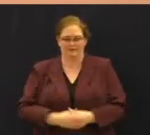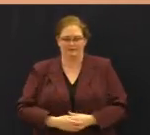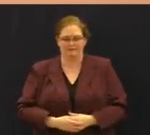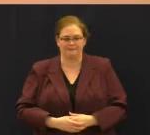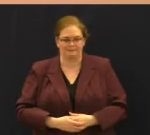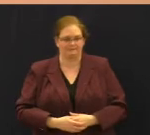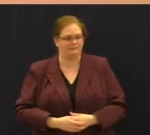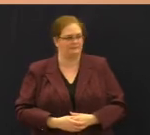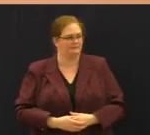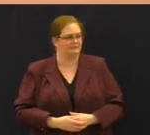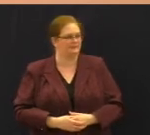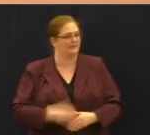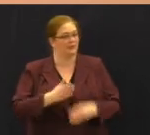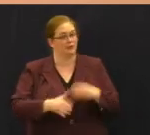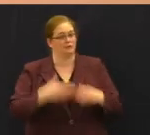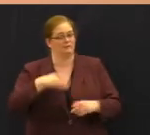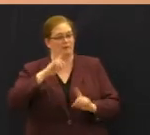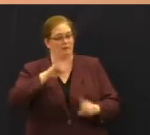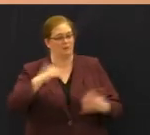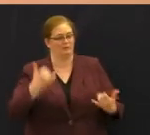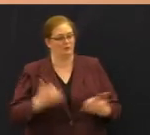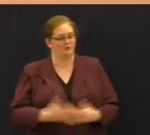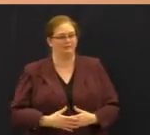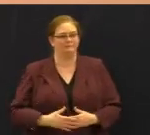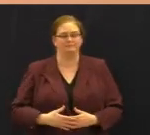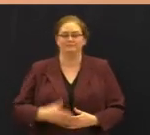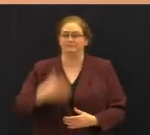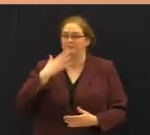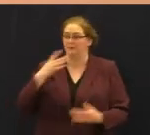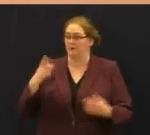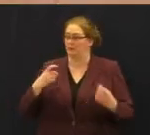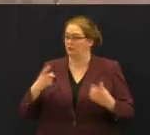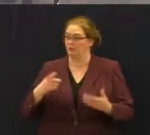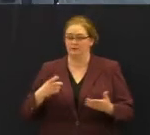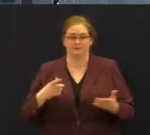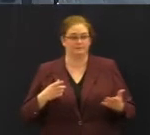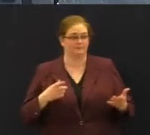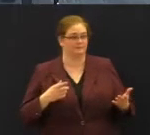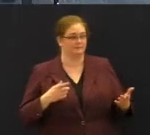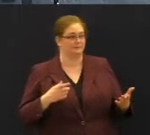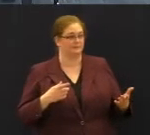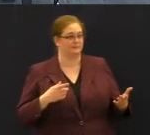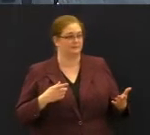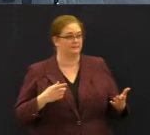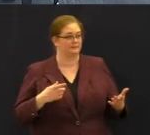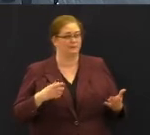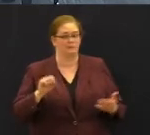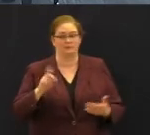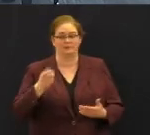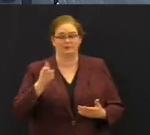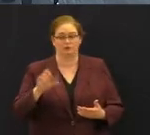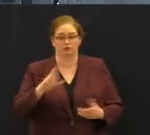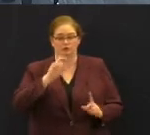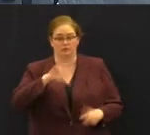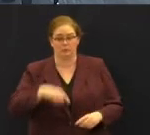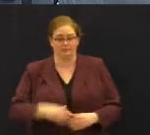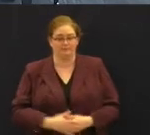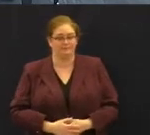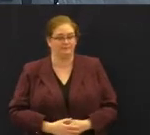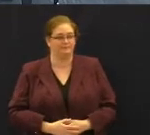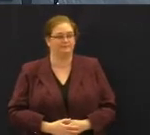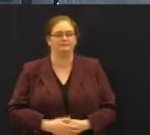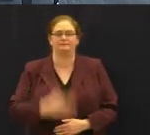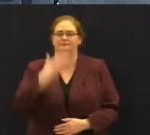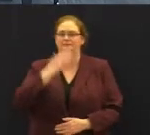And that concludes my report today. Well, thank you. Any questions for Margie? Okay, and our solicitor's report? Thank